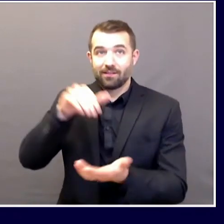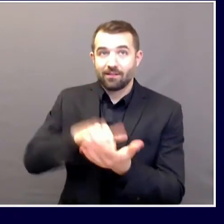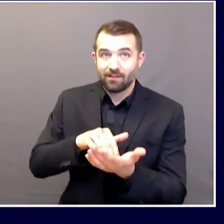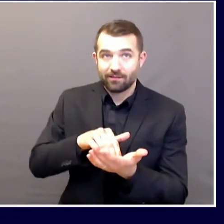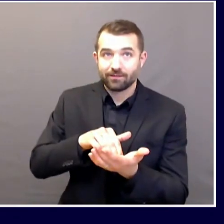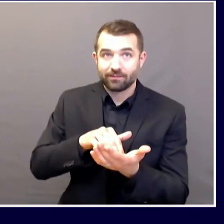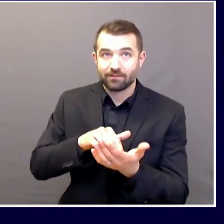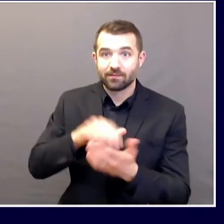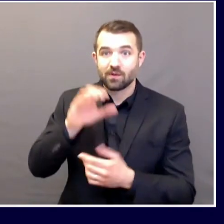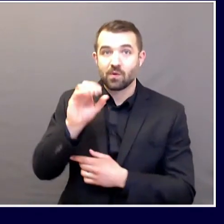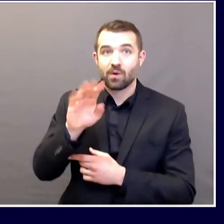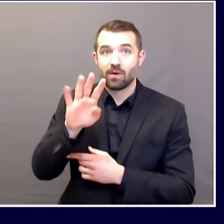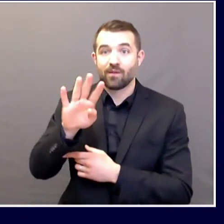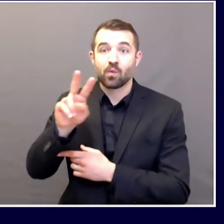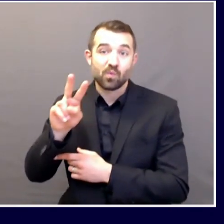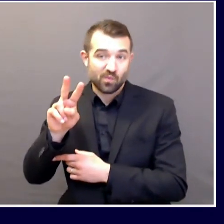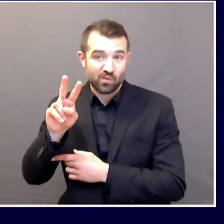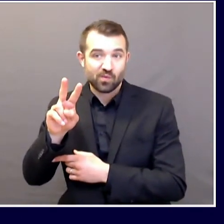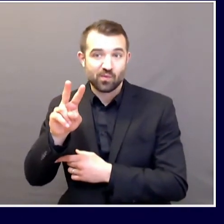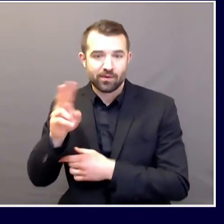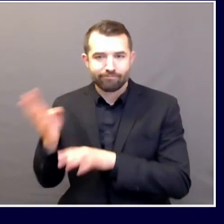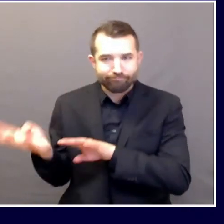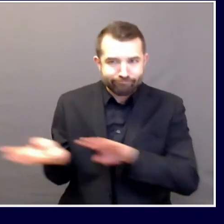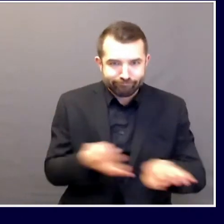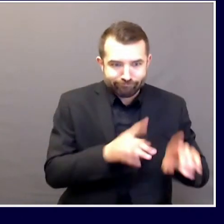37,042 are confirmed and